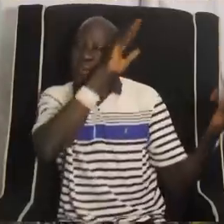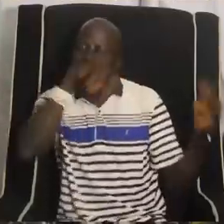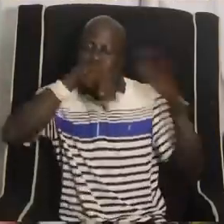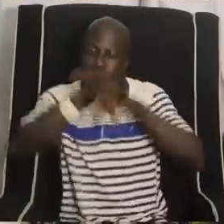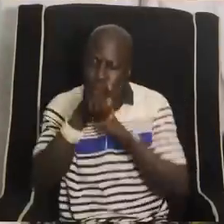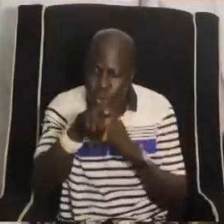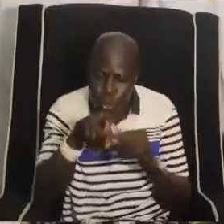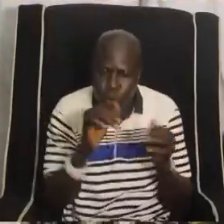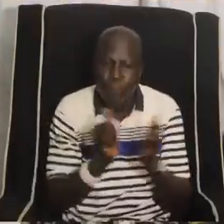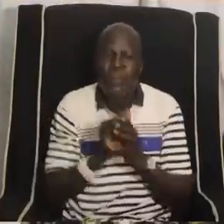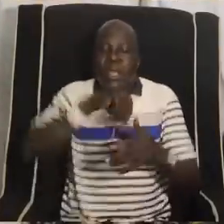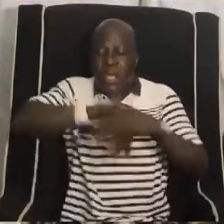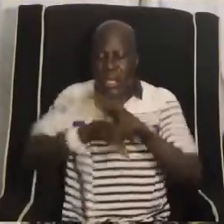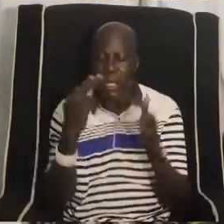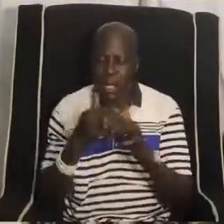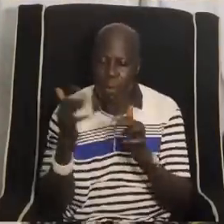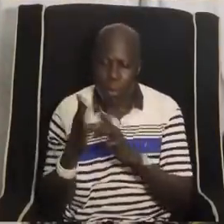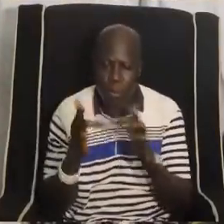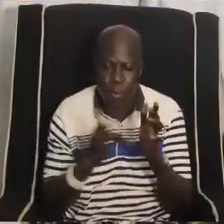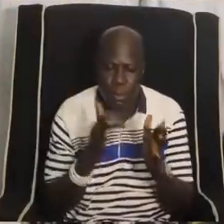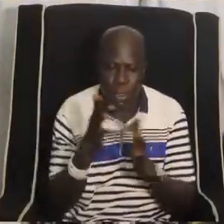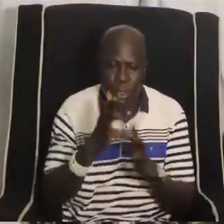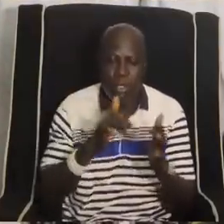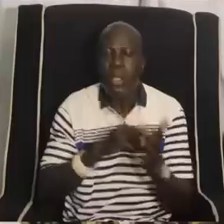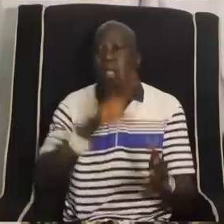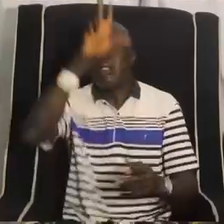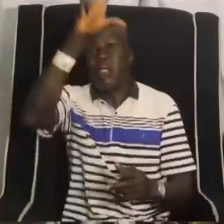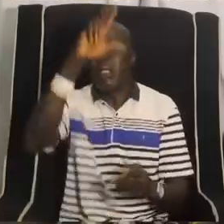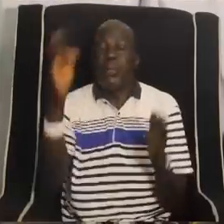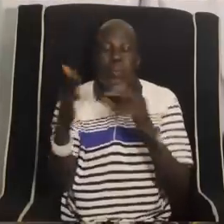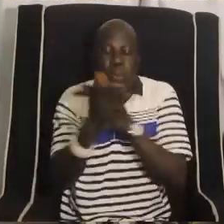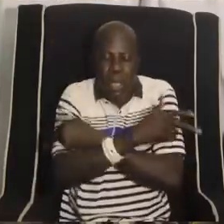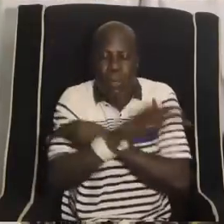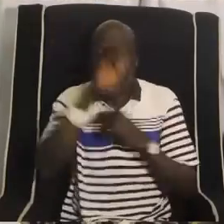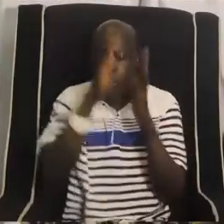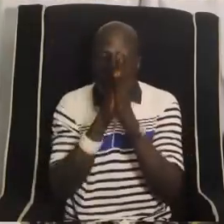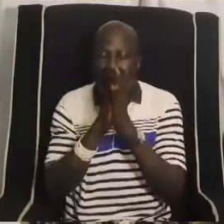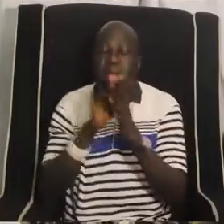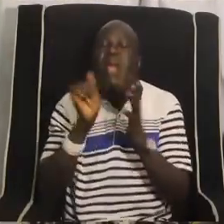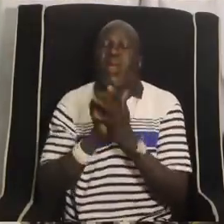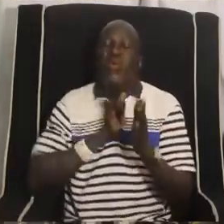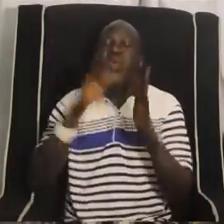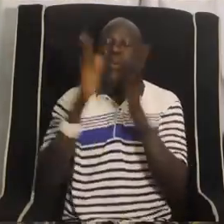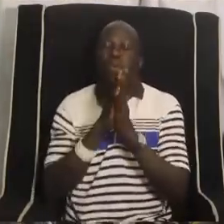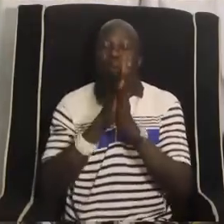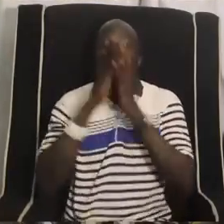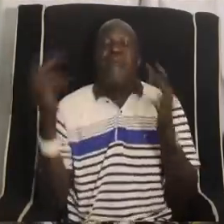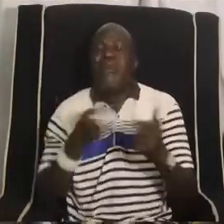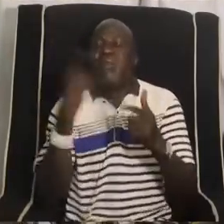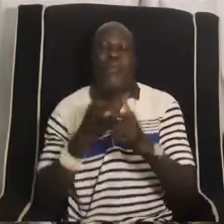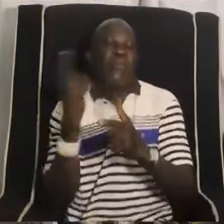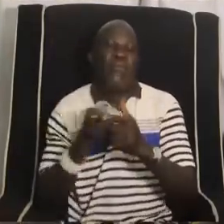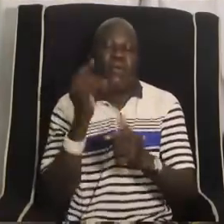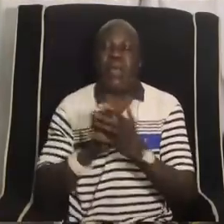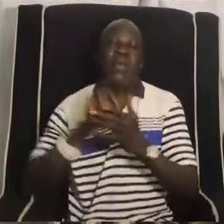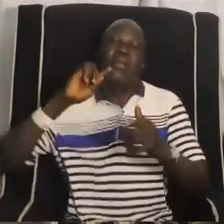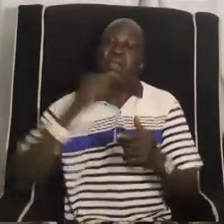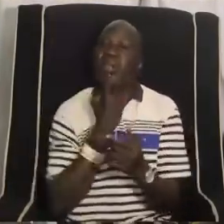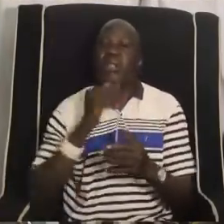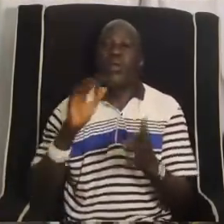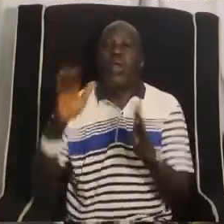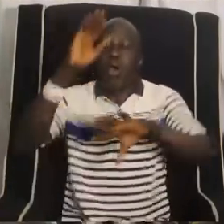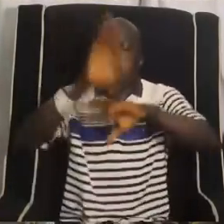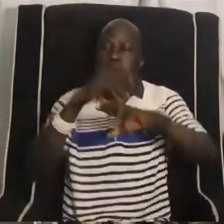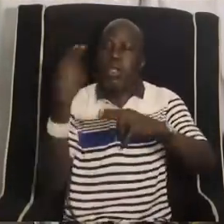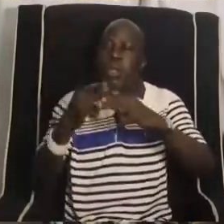you'll be expecting, in that matter, in the name of Jesus, we are going to pray to repair our voice. We will pray seriously. We will call